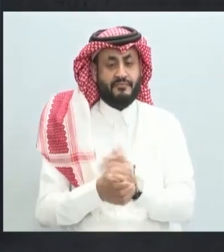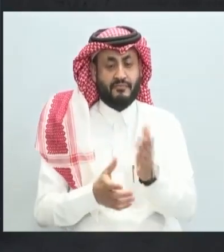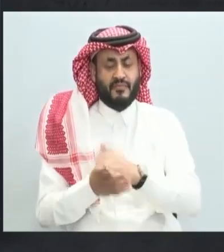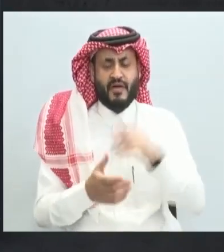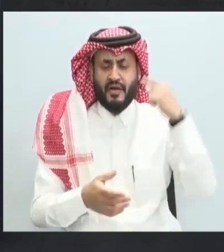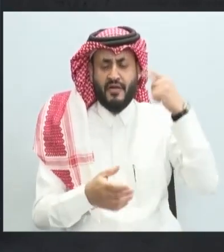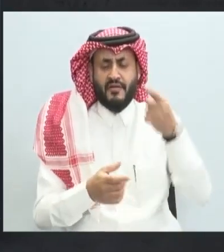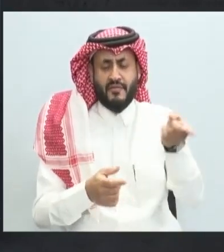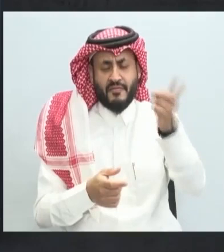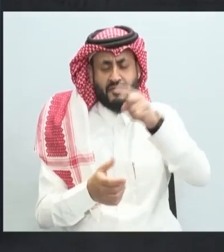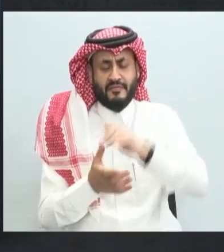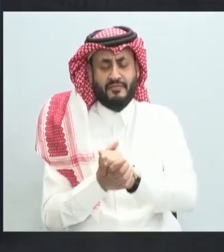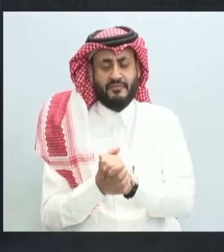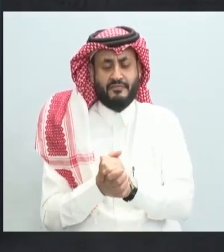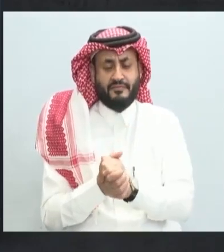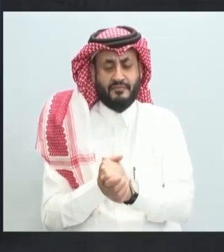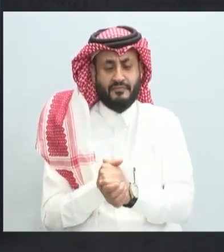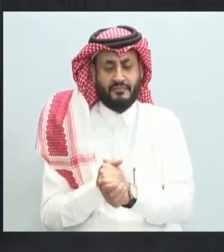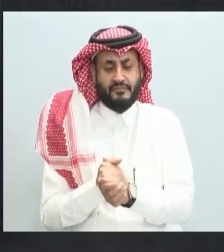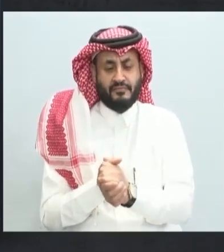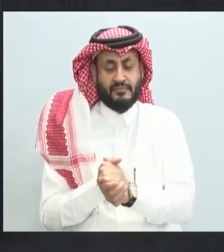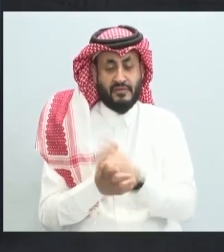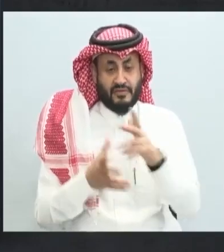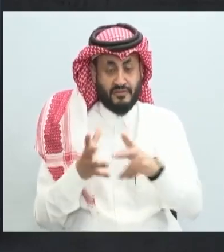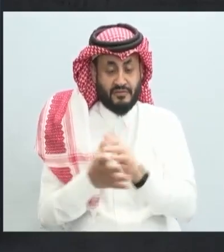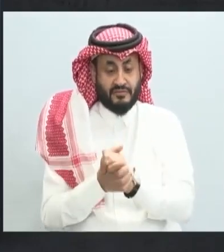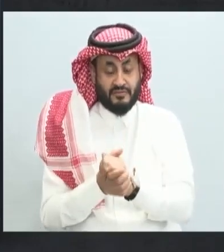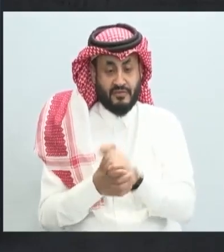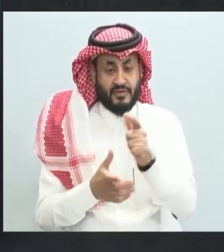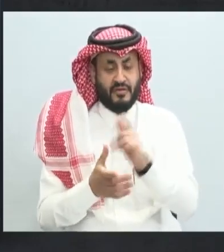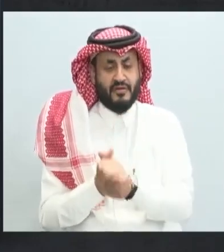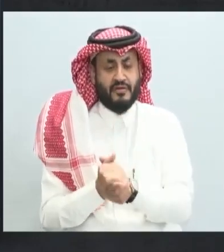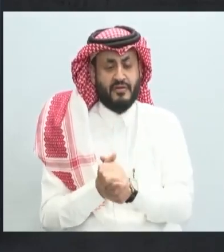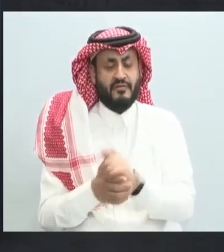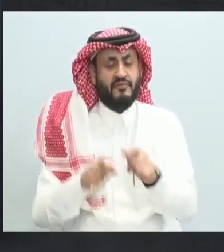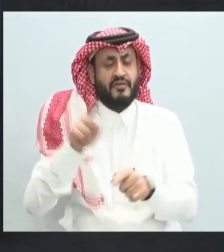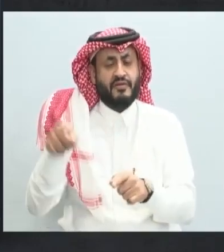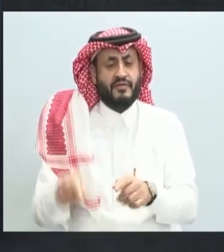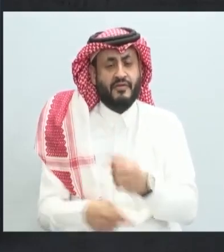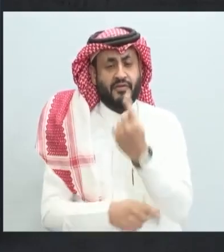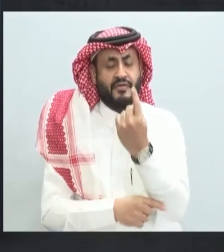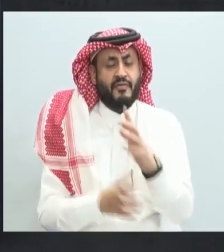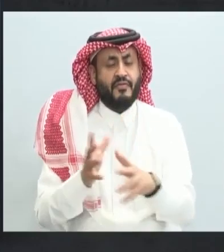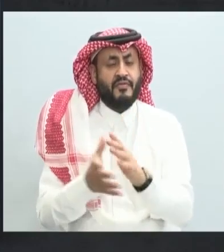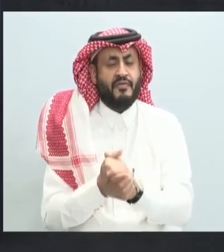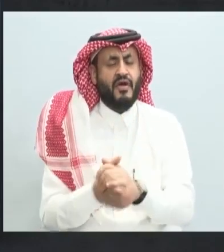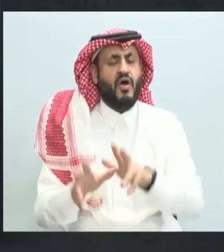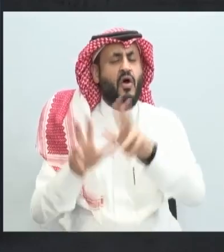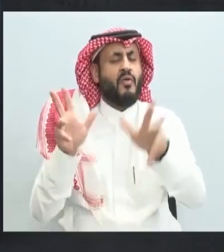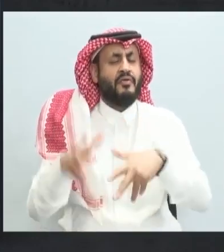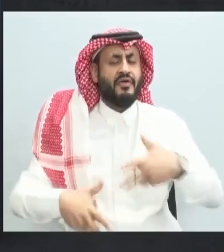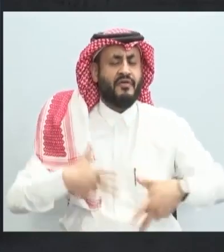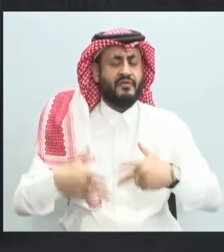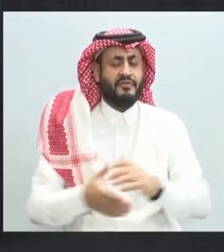to remind ourselves of these questions, we said that if you want to ask someone about any